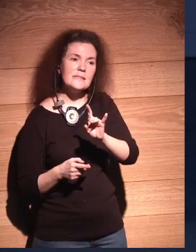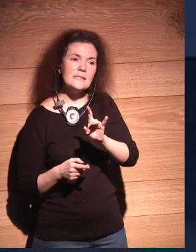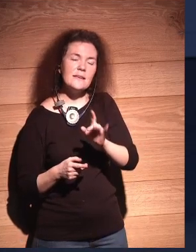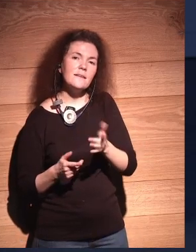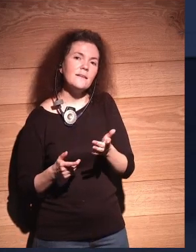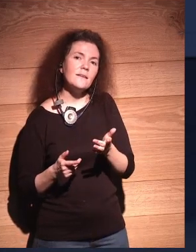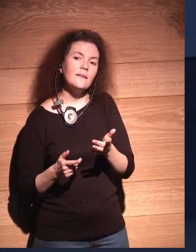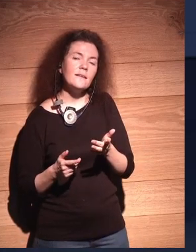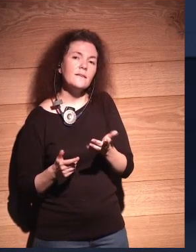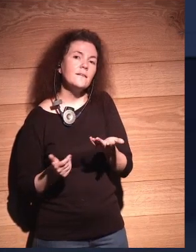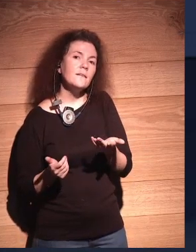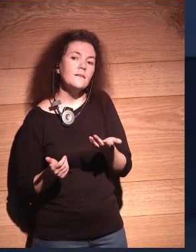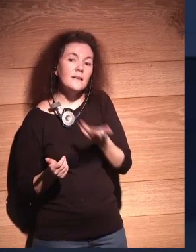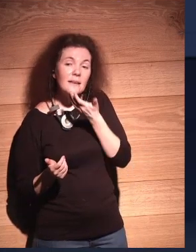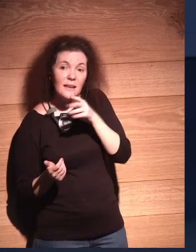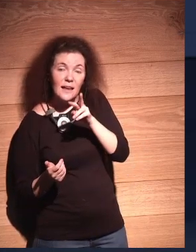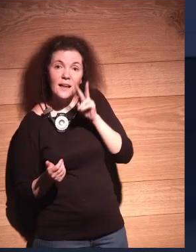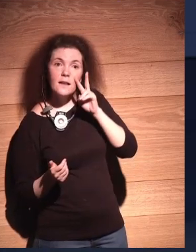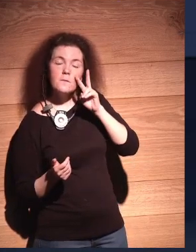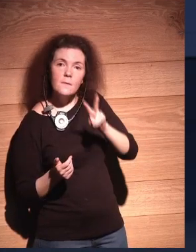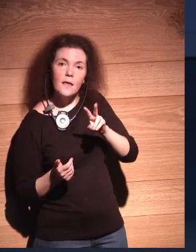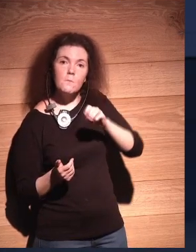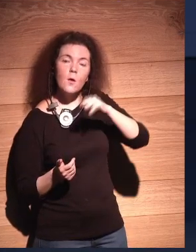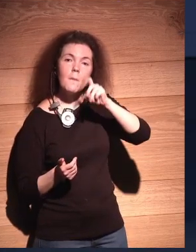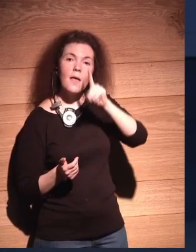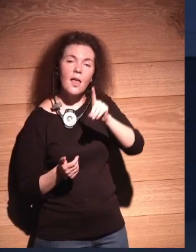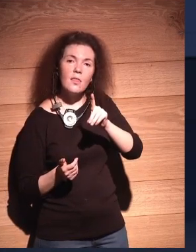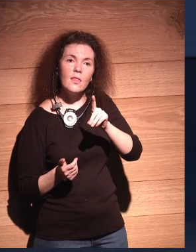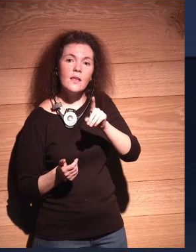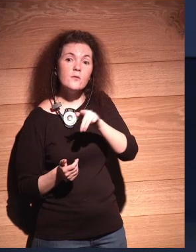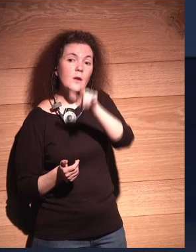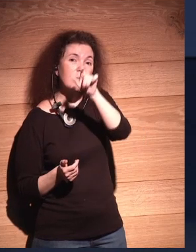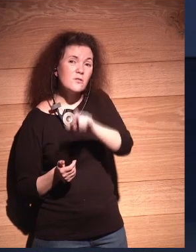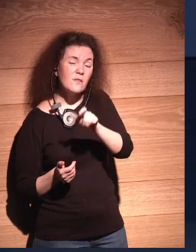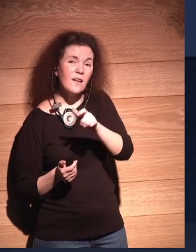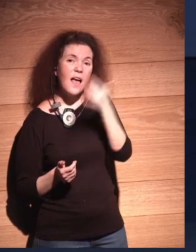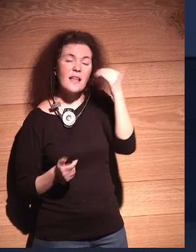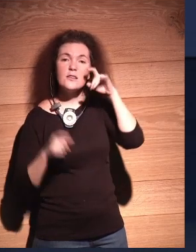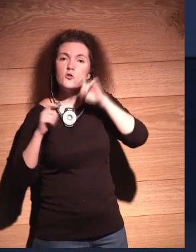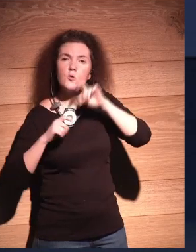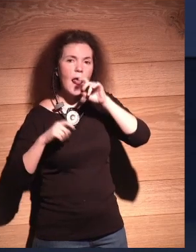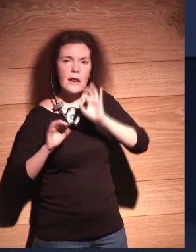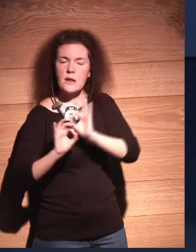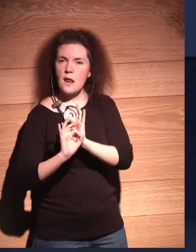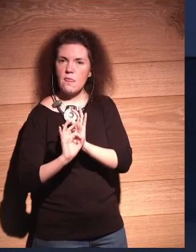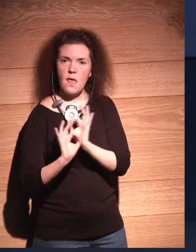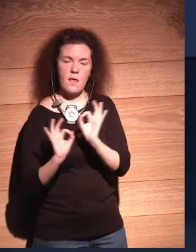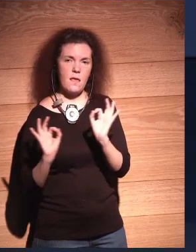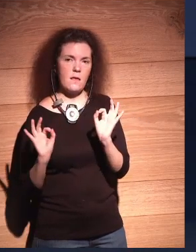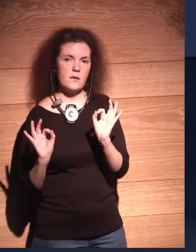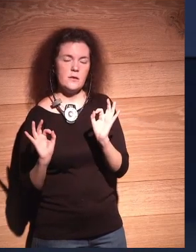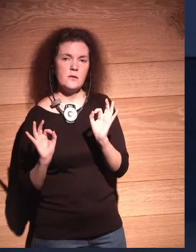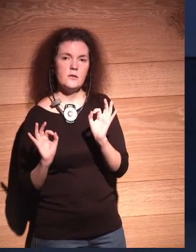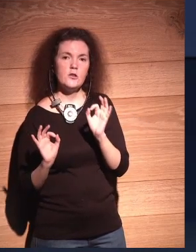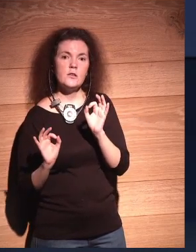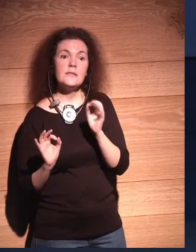Muhammad was a person who didn't cry, except when he saw that somebody was trying to help him, and then he would